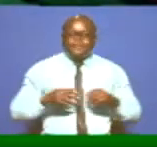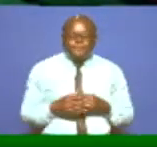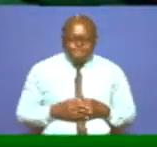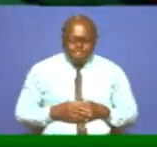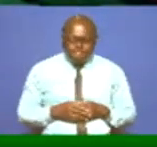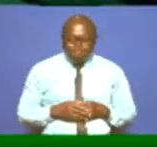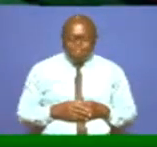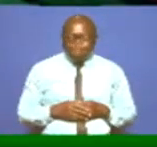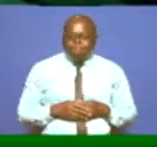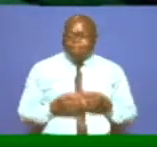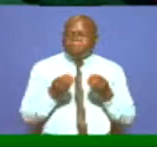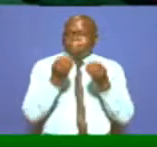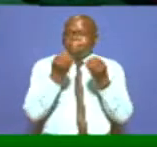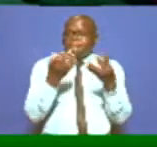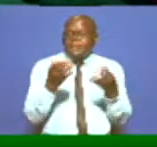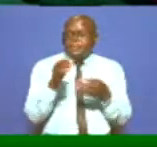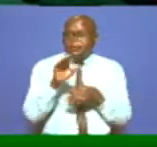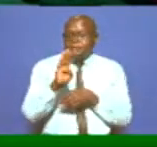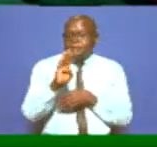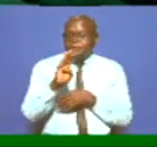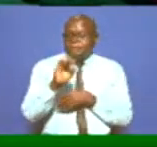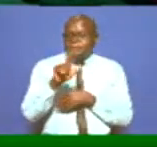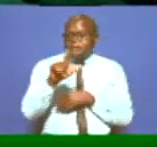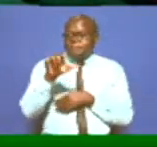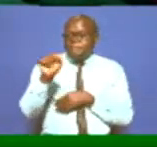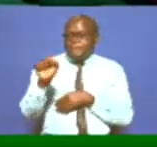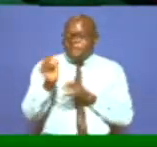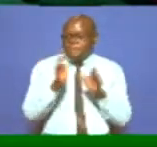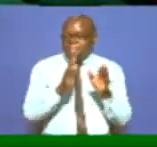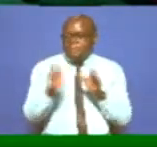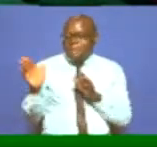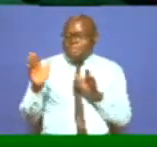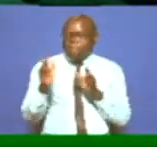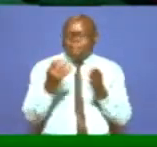where a couple of bills have been lined up for debate.